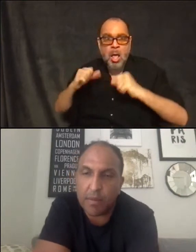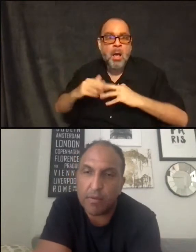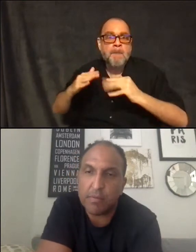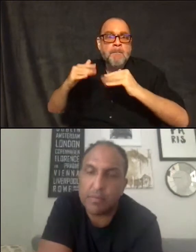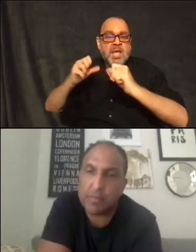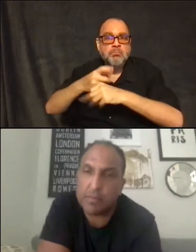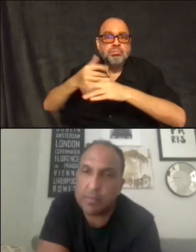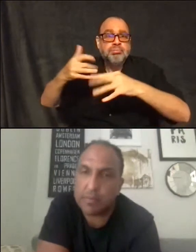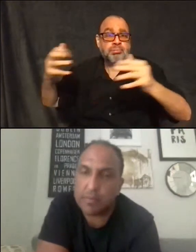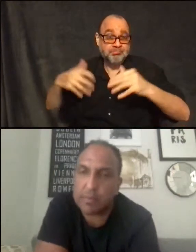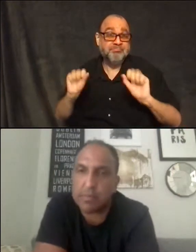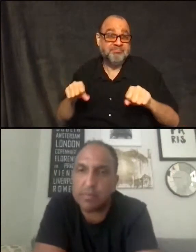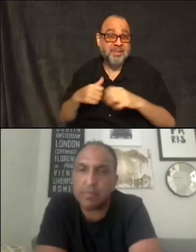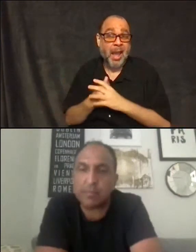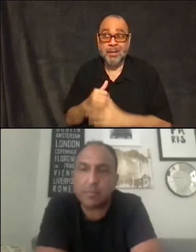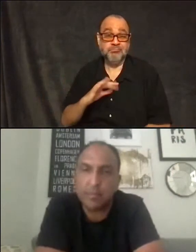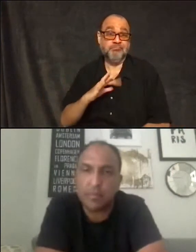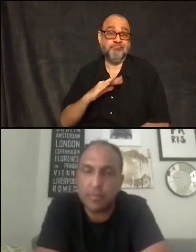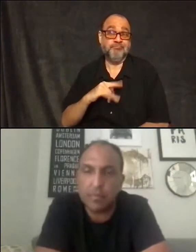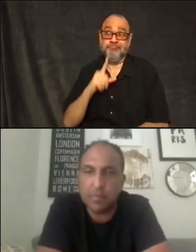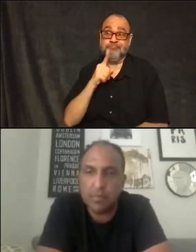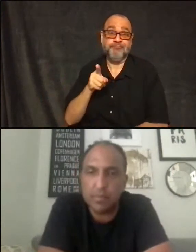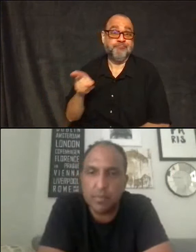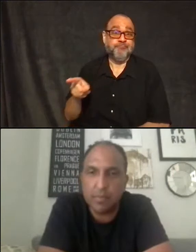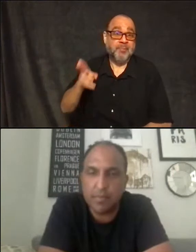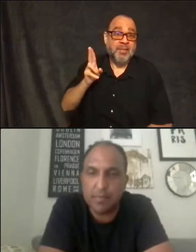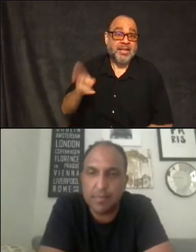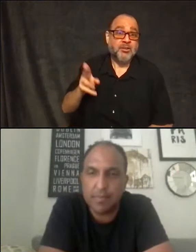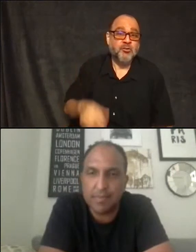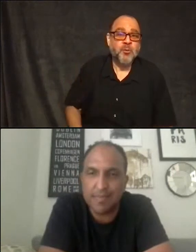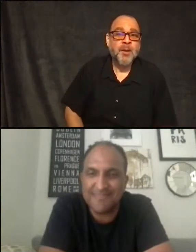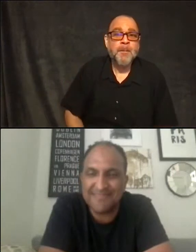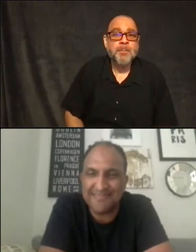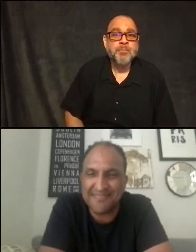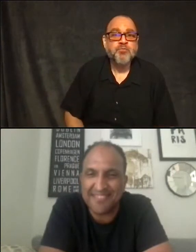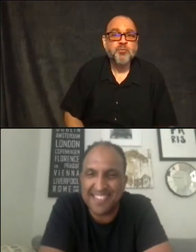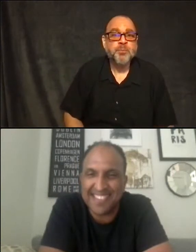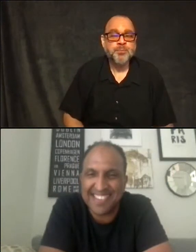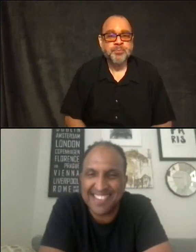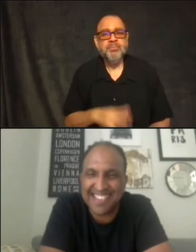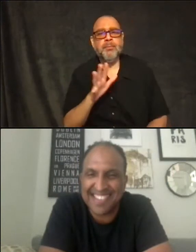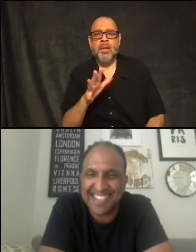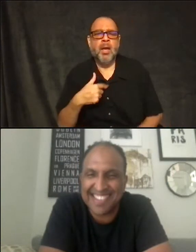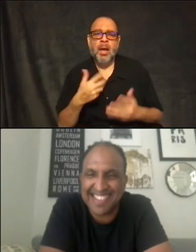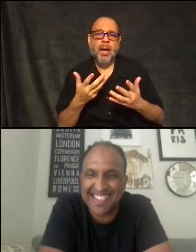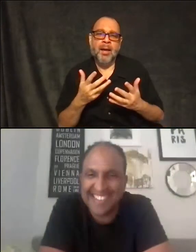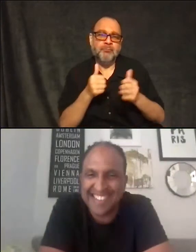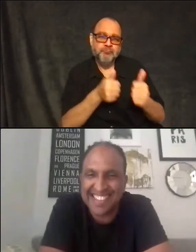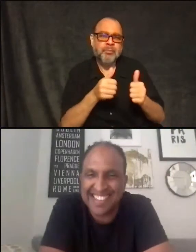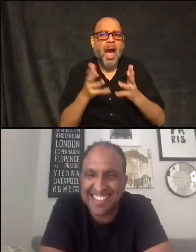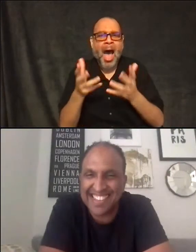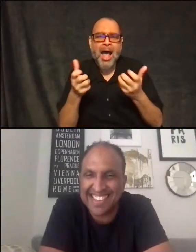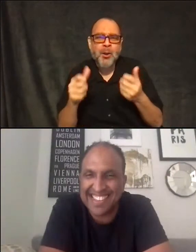Awesome. Thanks for sharing. And I don't want to mess up your name. It's been like maybe 10 years since we chatted.